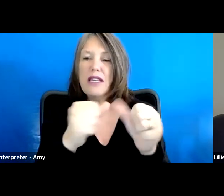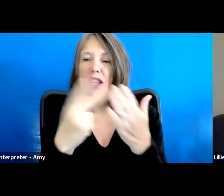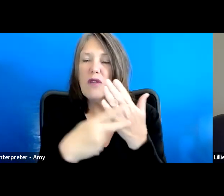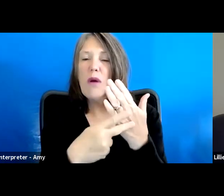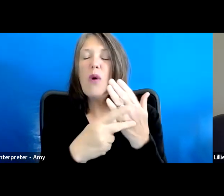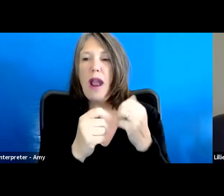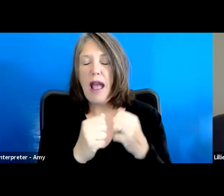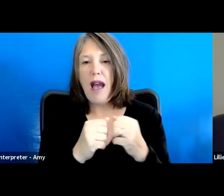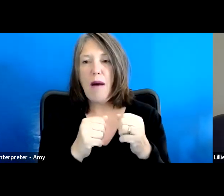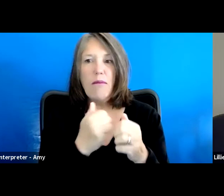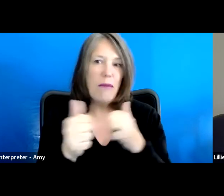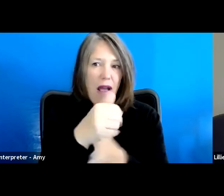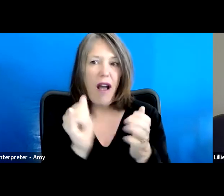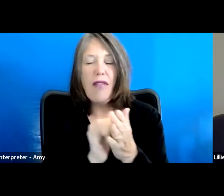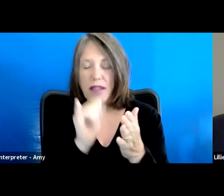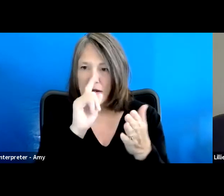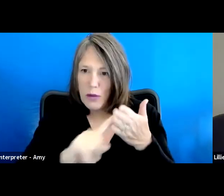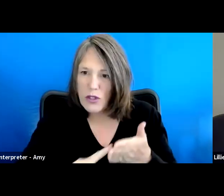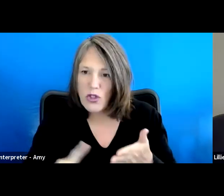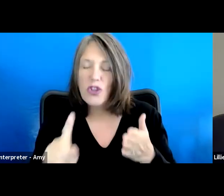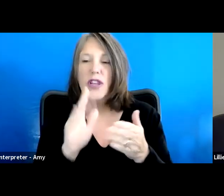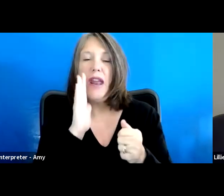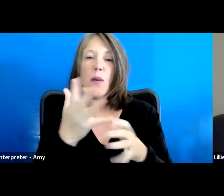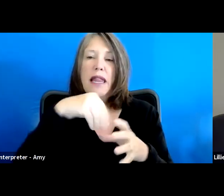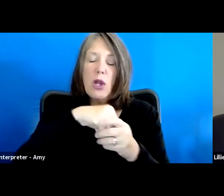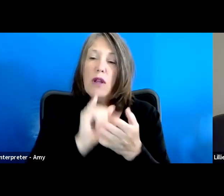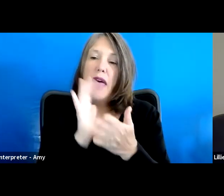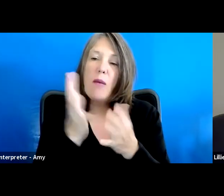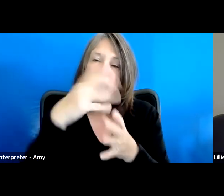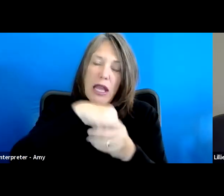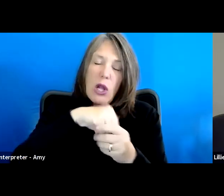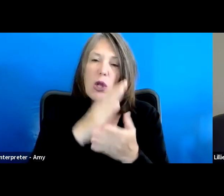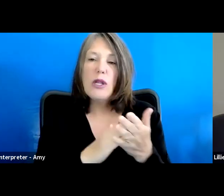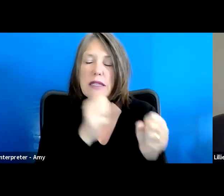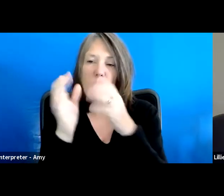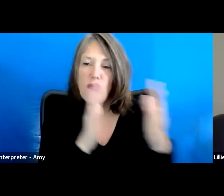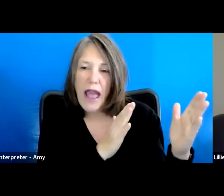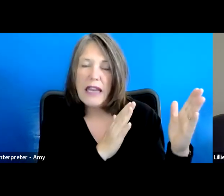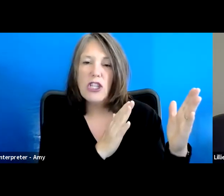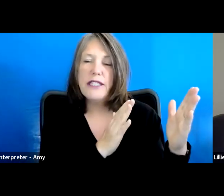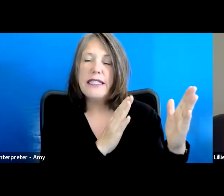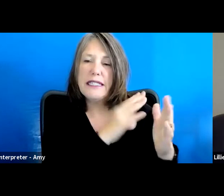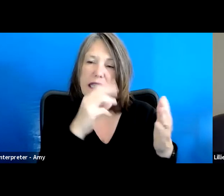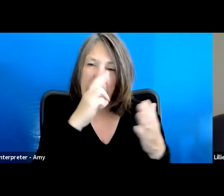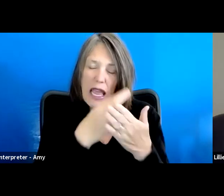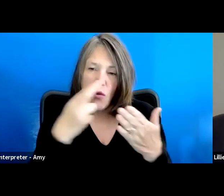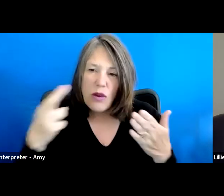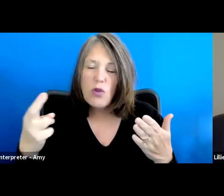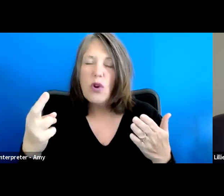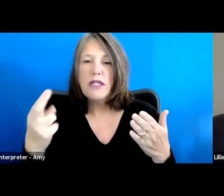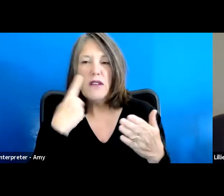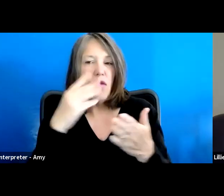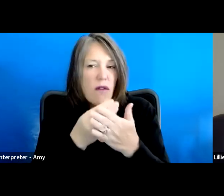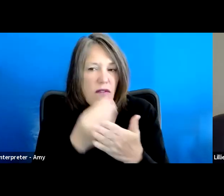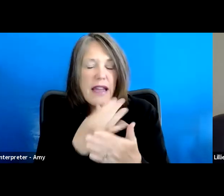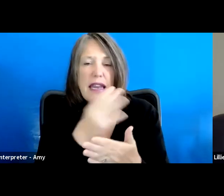beyond this research. And will include some strategies and resources for funding and starting